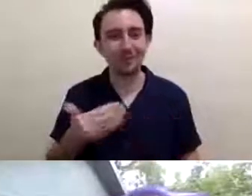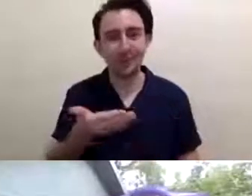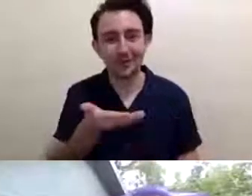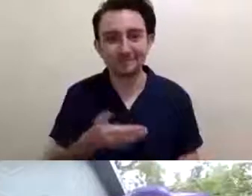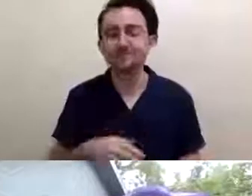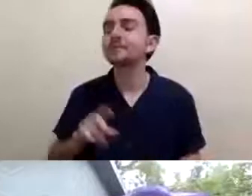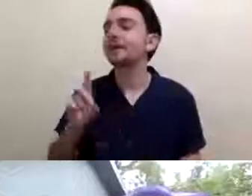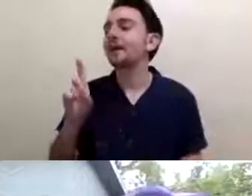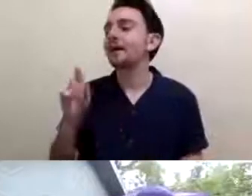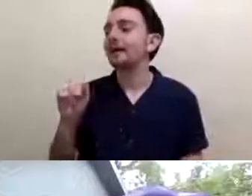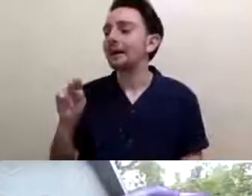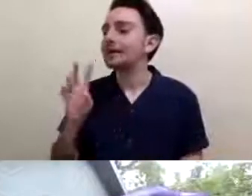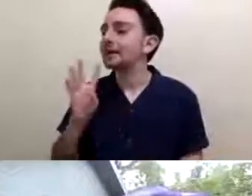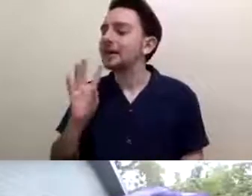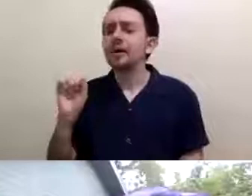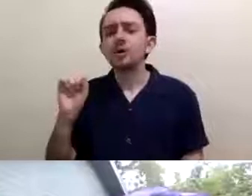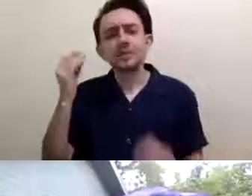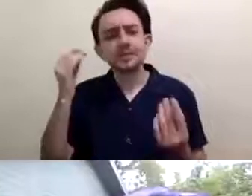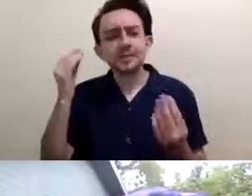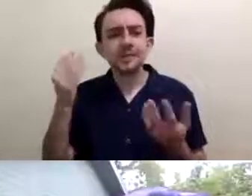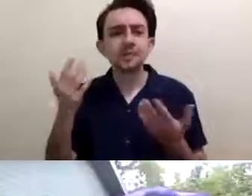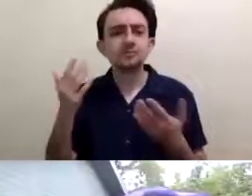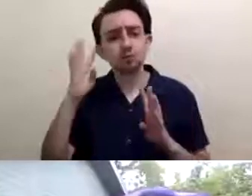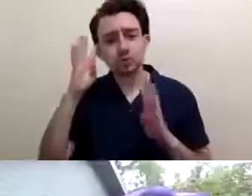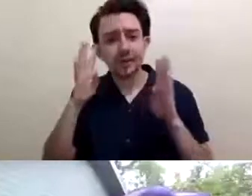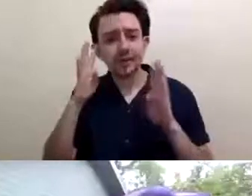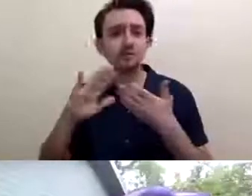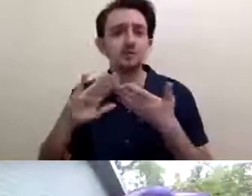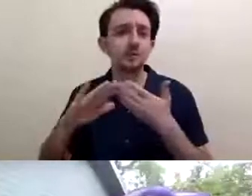I was thinking along the Creative Community Empowerment Plan.